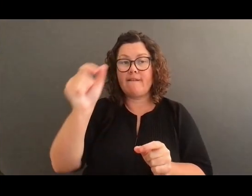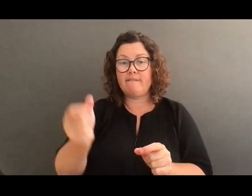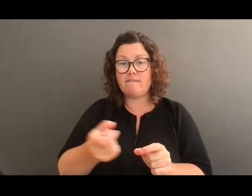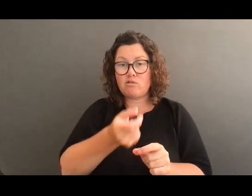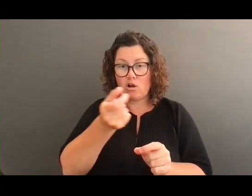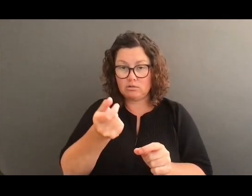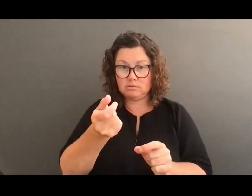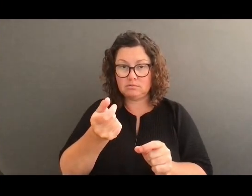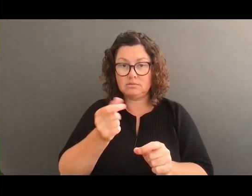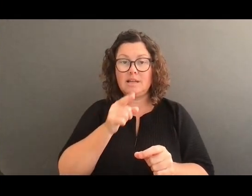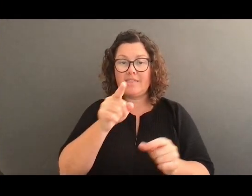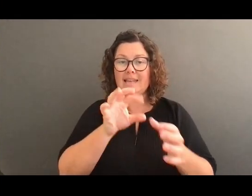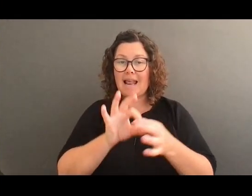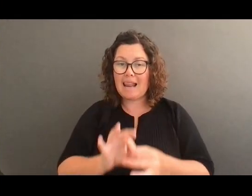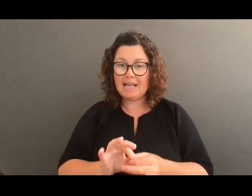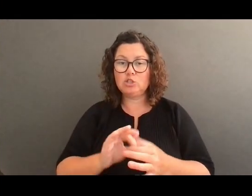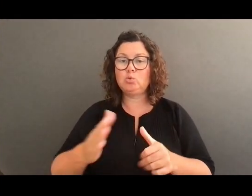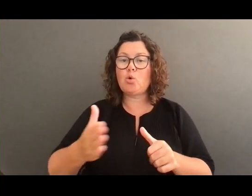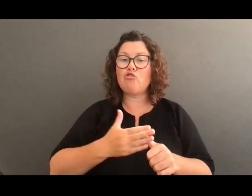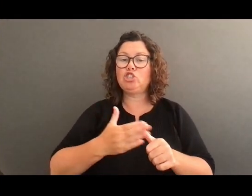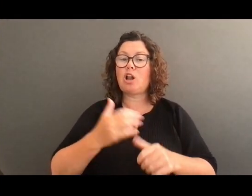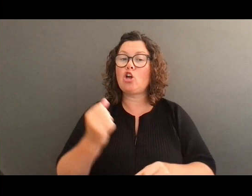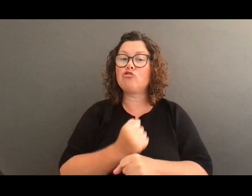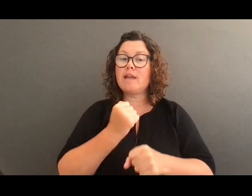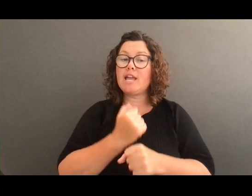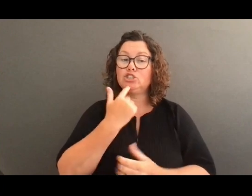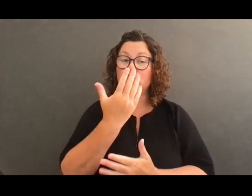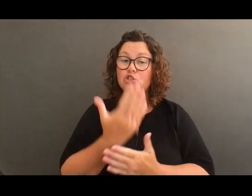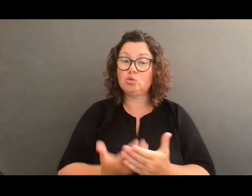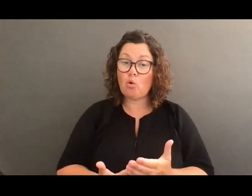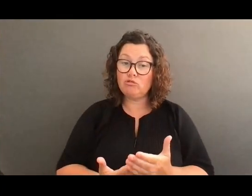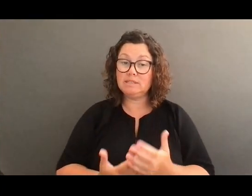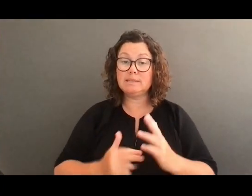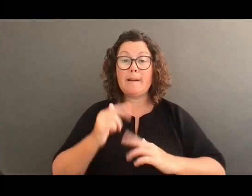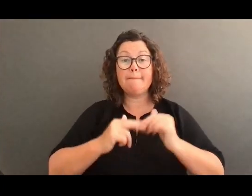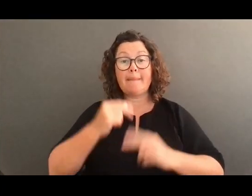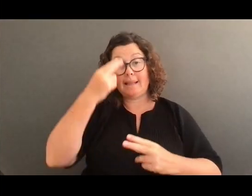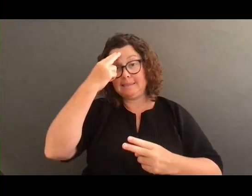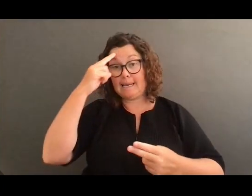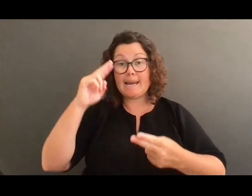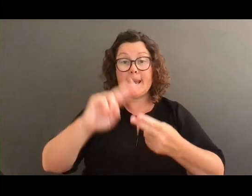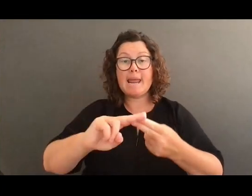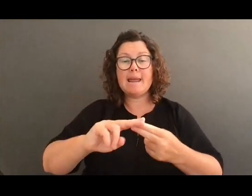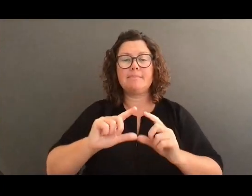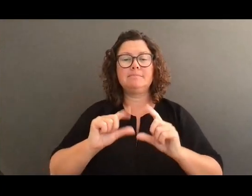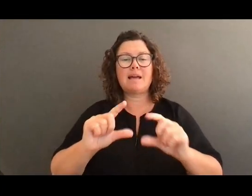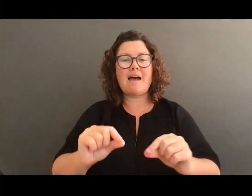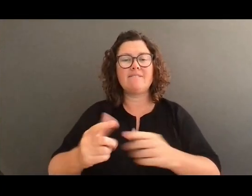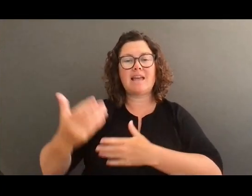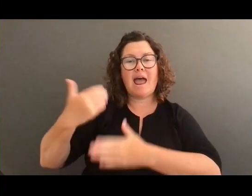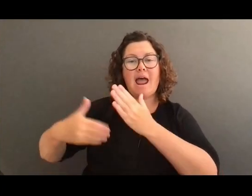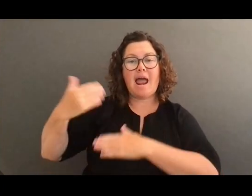and rebirth. The building is named after an ancestor that was important in the area prior to any European settlers